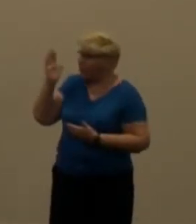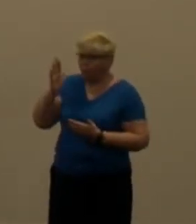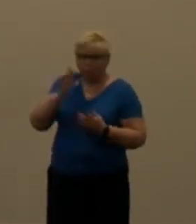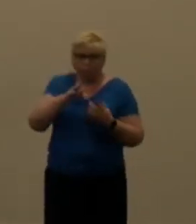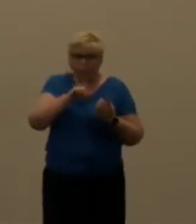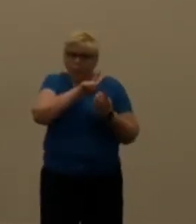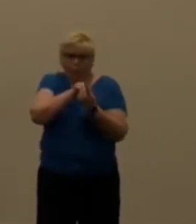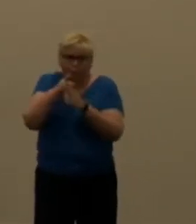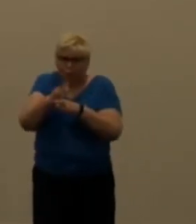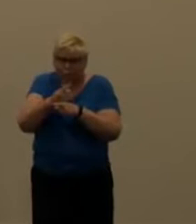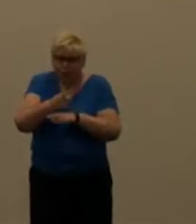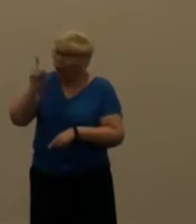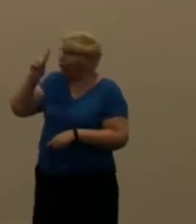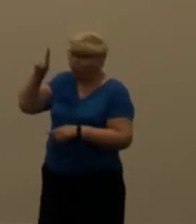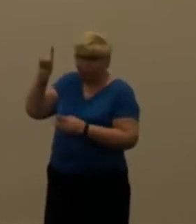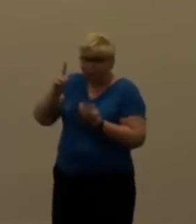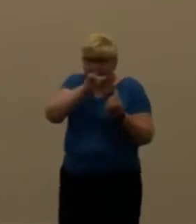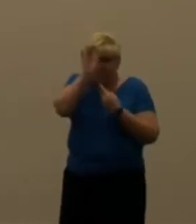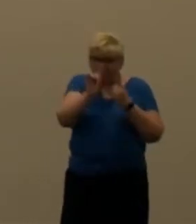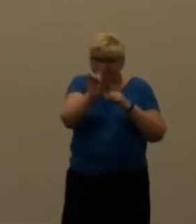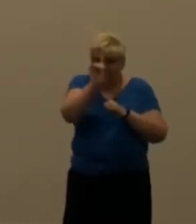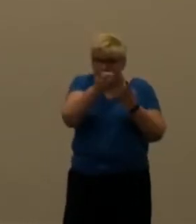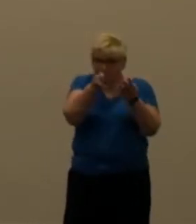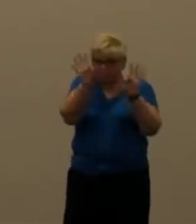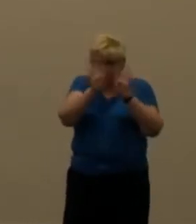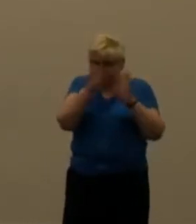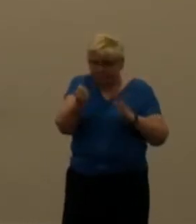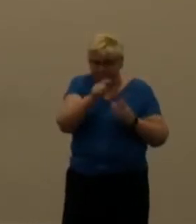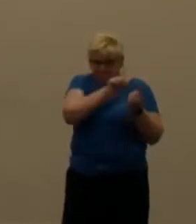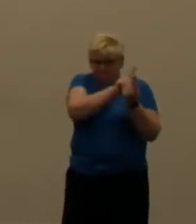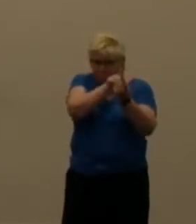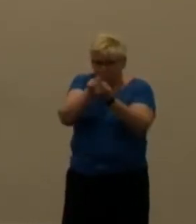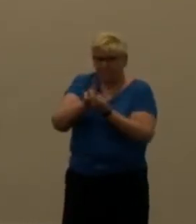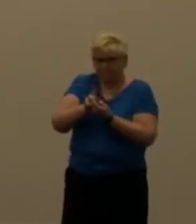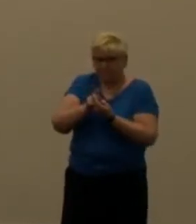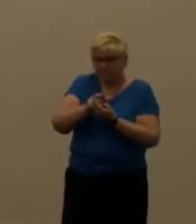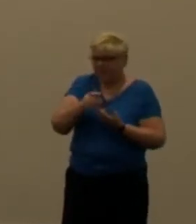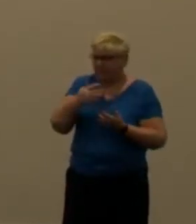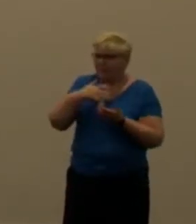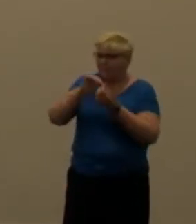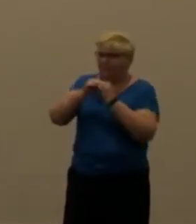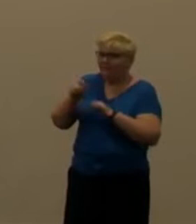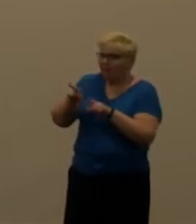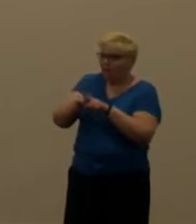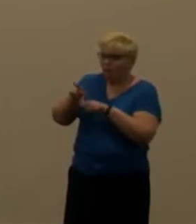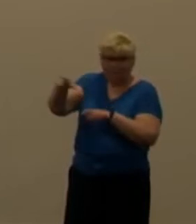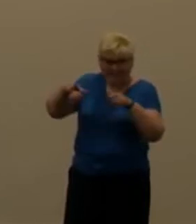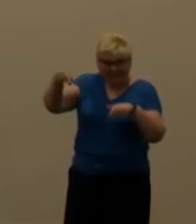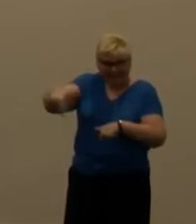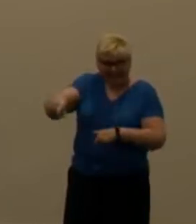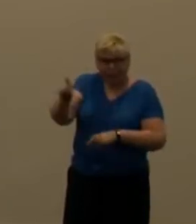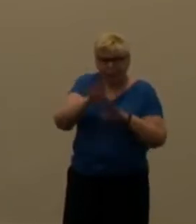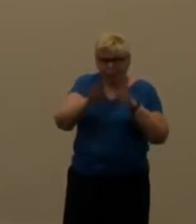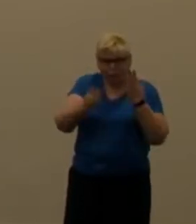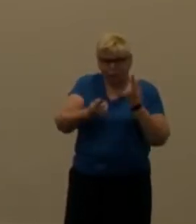them. They are really nice people. They don't bite, really. I just spoke with them a couple of times and I'm still here. My friends also are still here, so don't